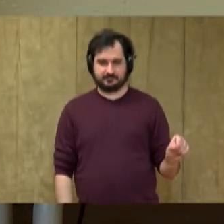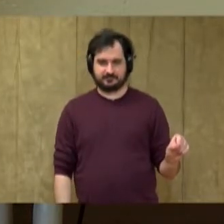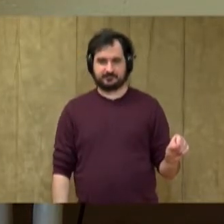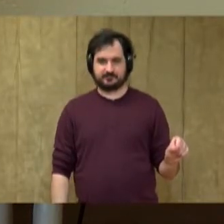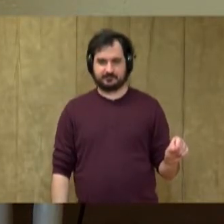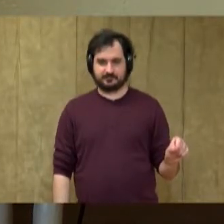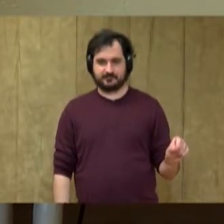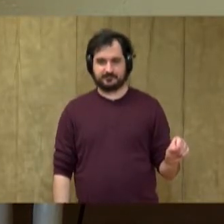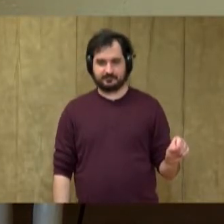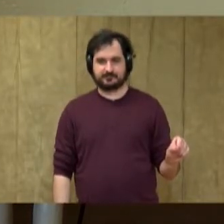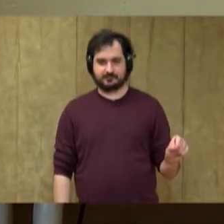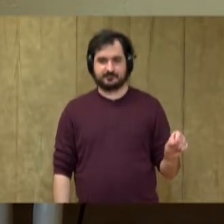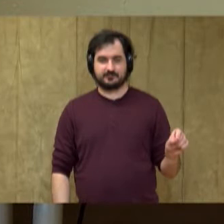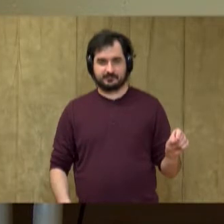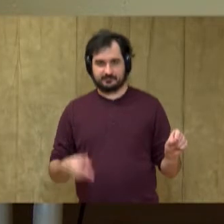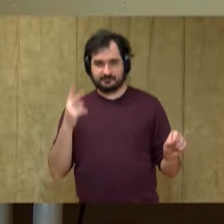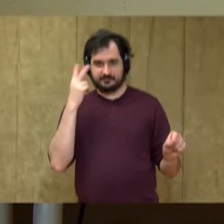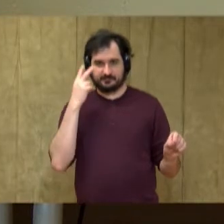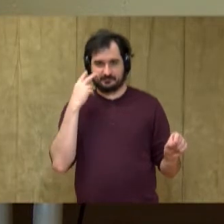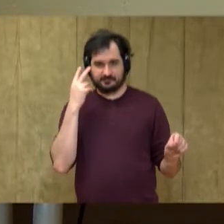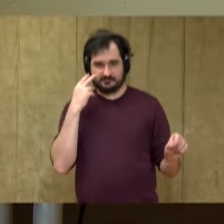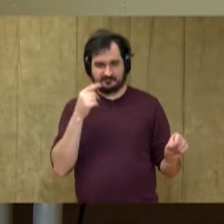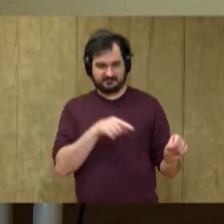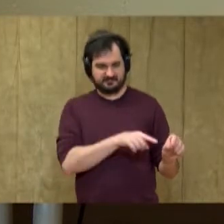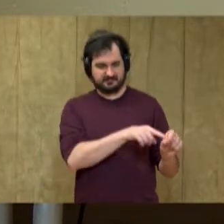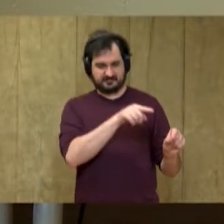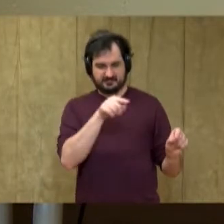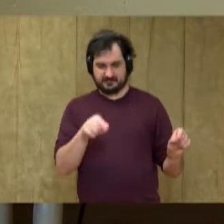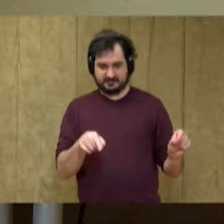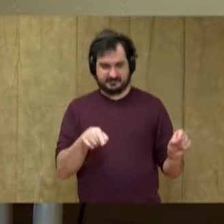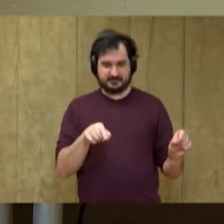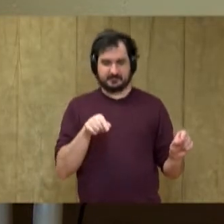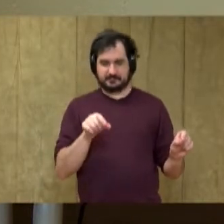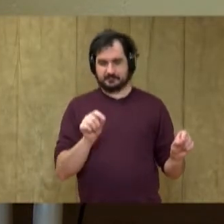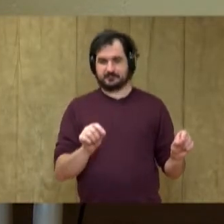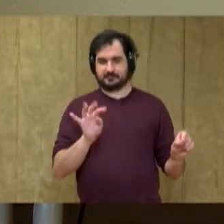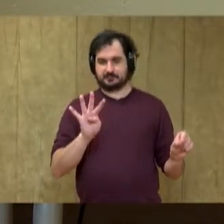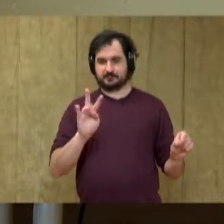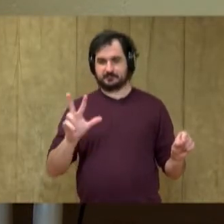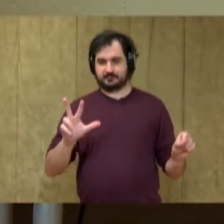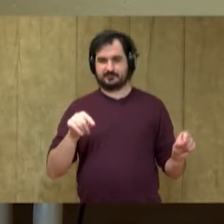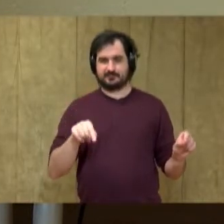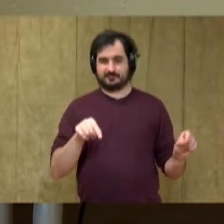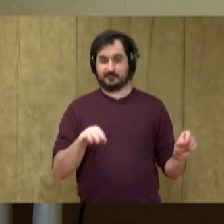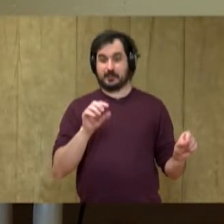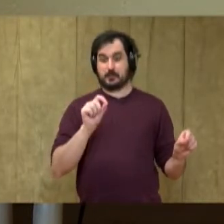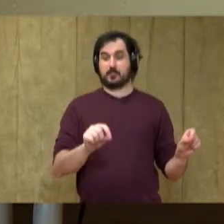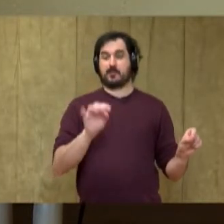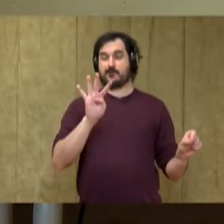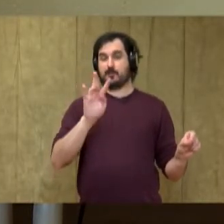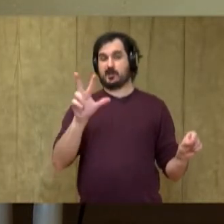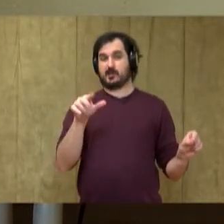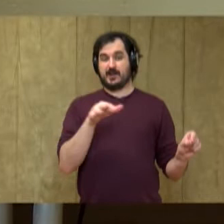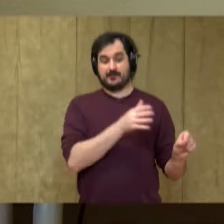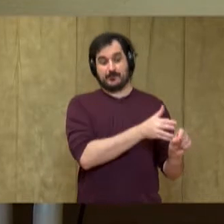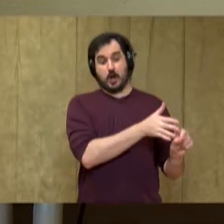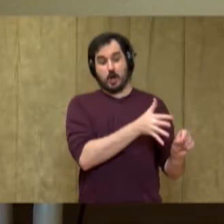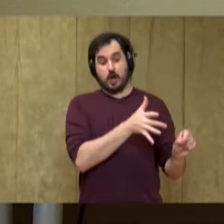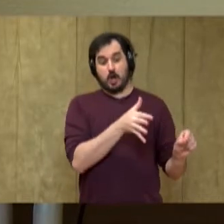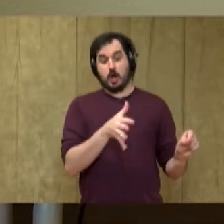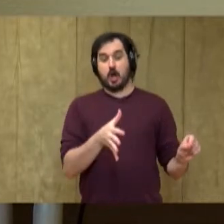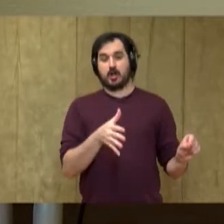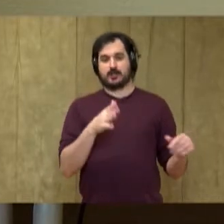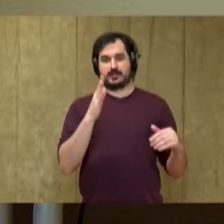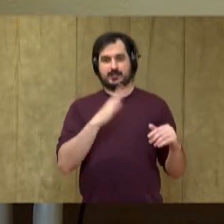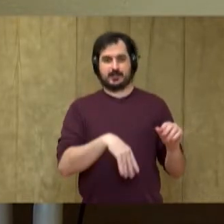right here. 43/100ths would be right here. So since 43/100ths is past